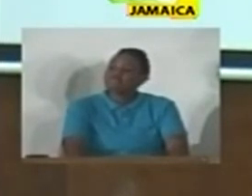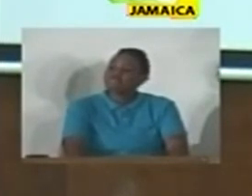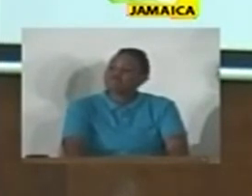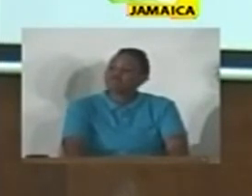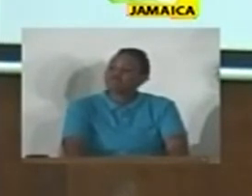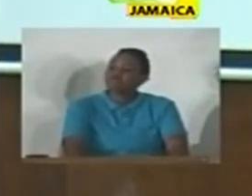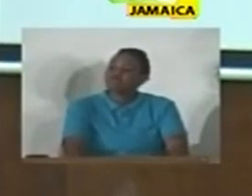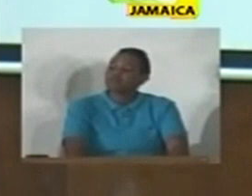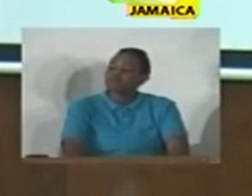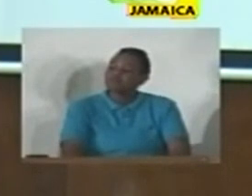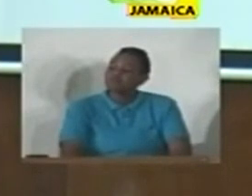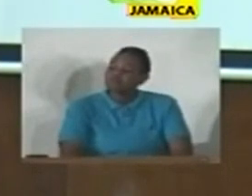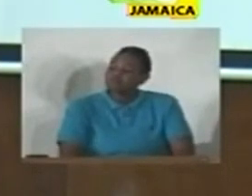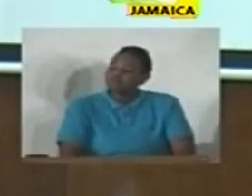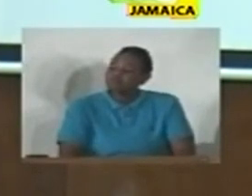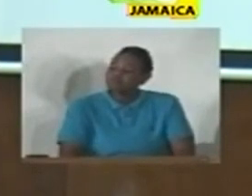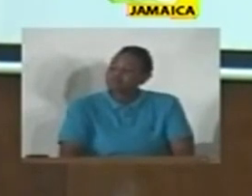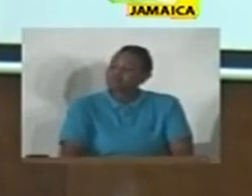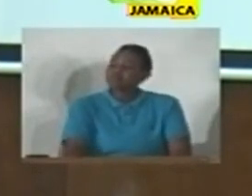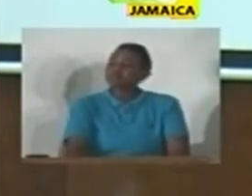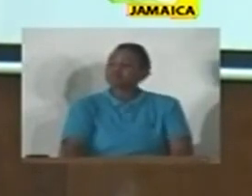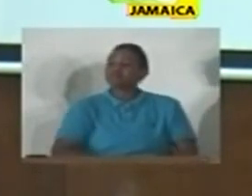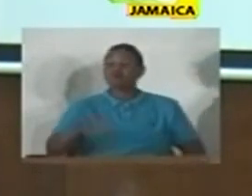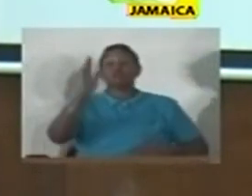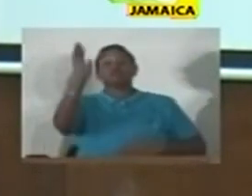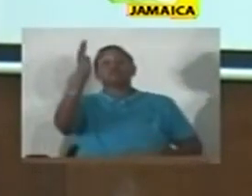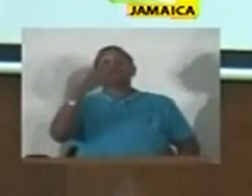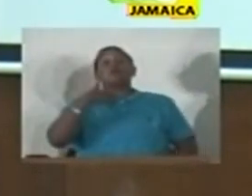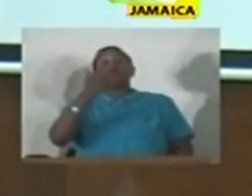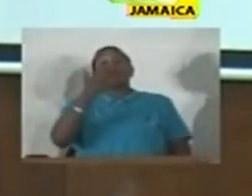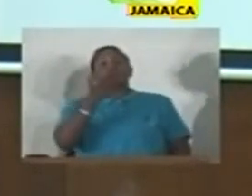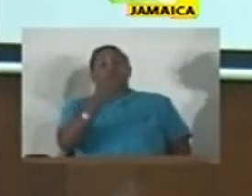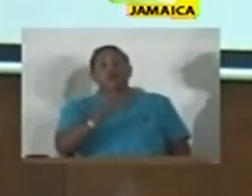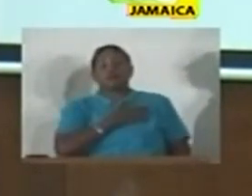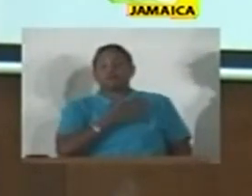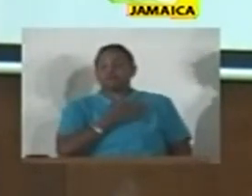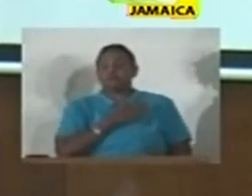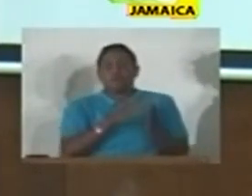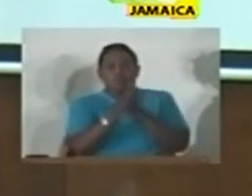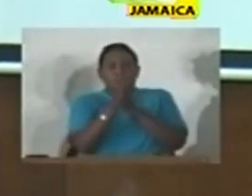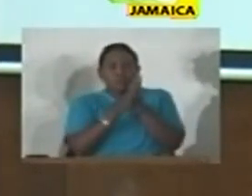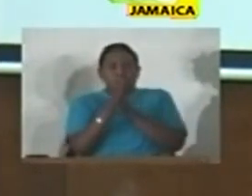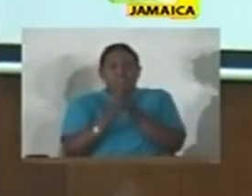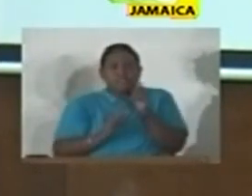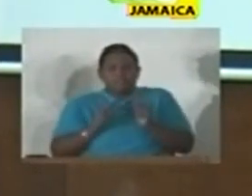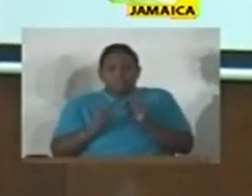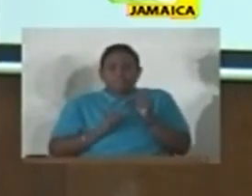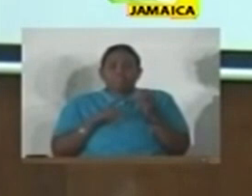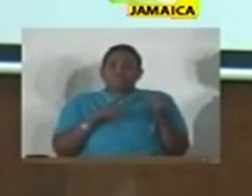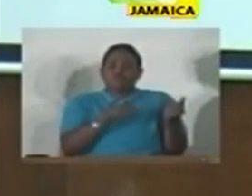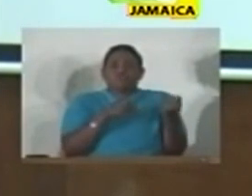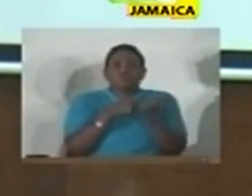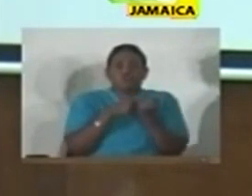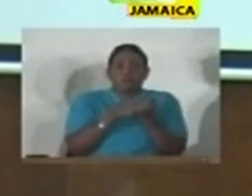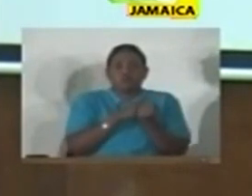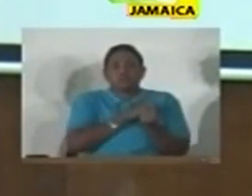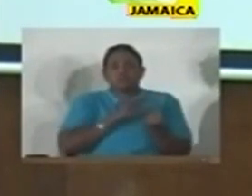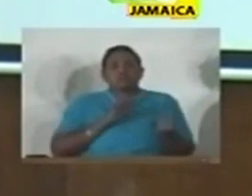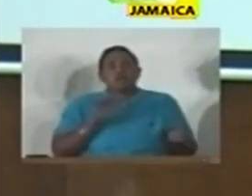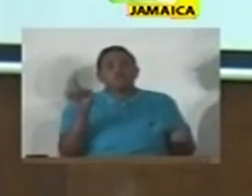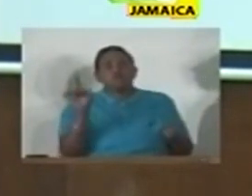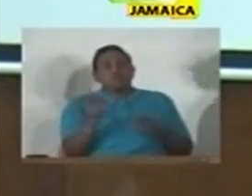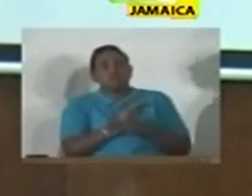Speaker, I wish to thank my very efficient, enthusiastic, and creative support staff at the